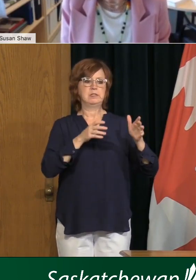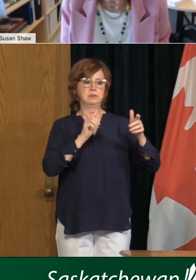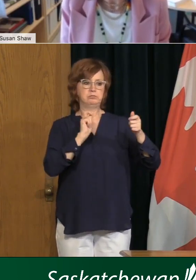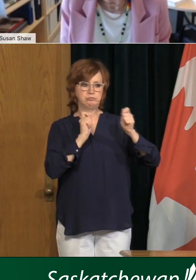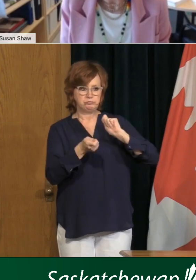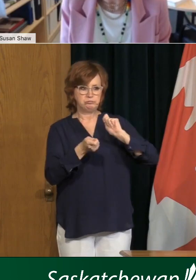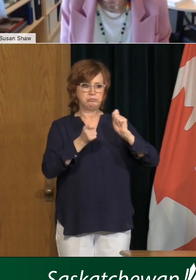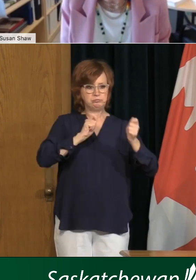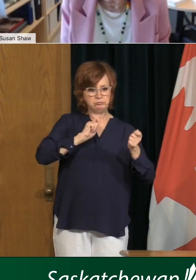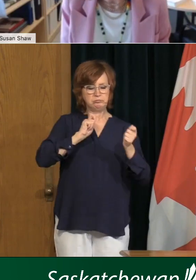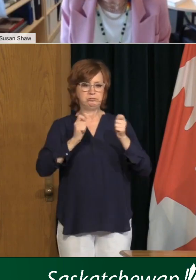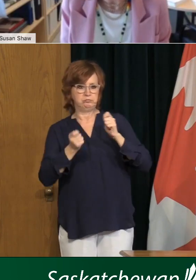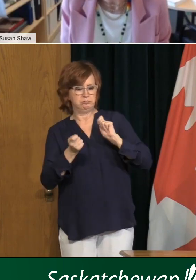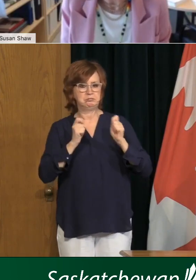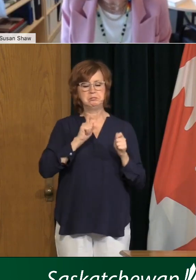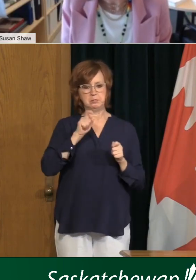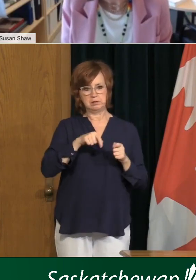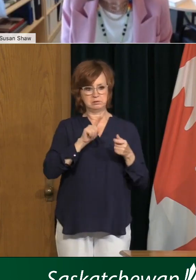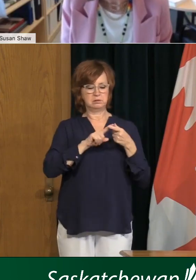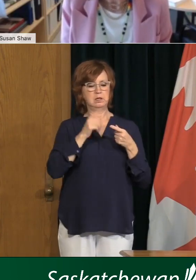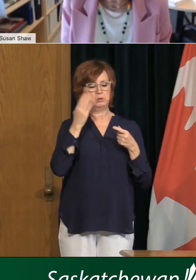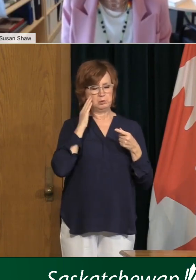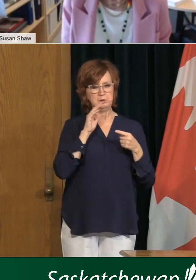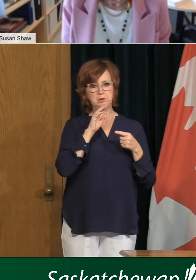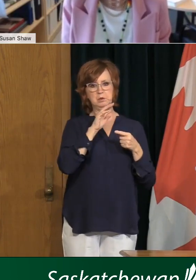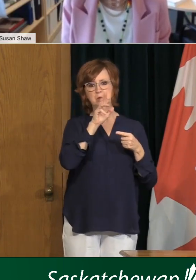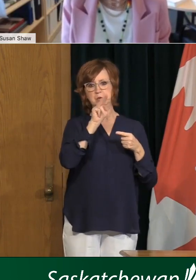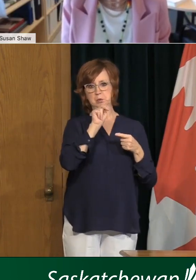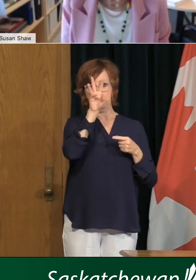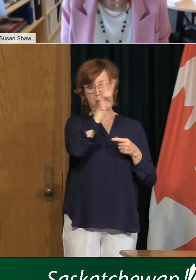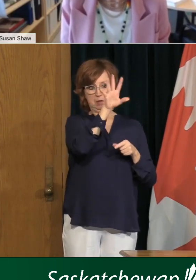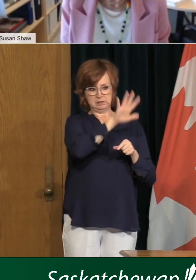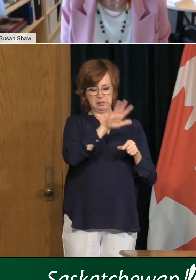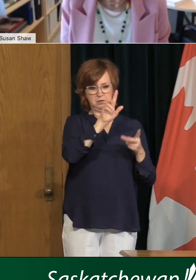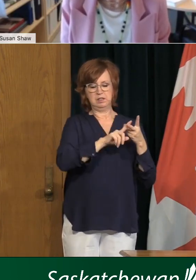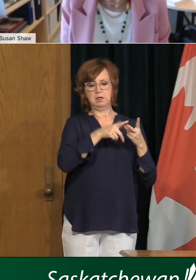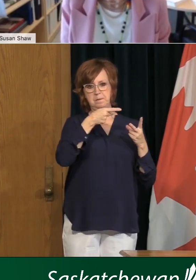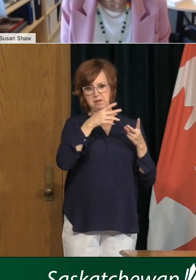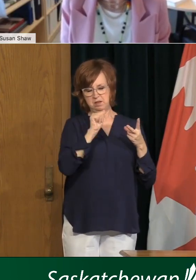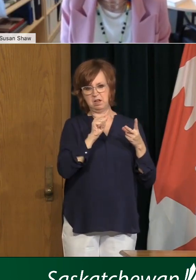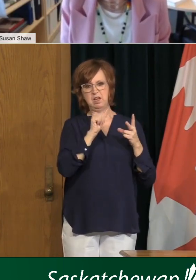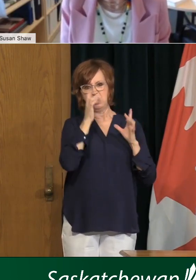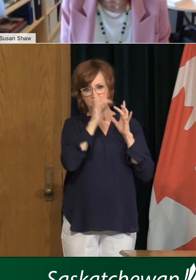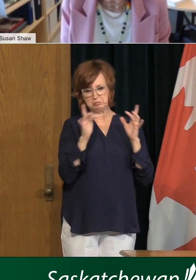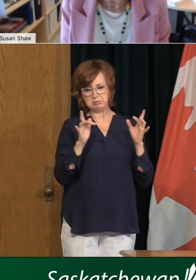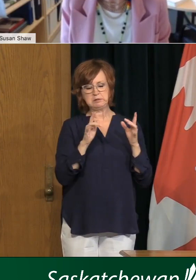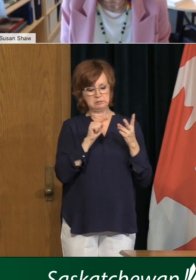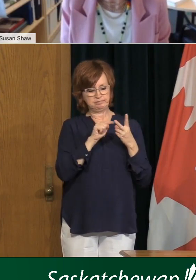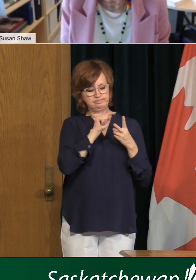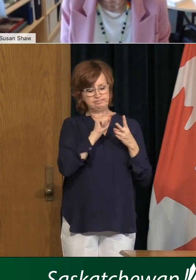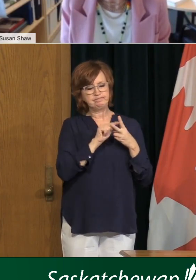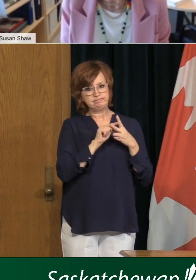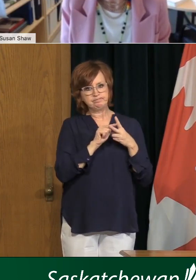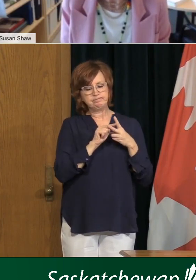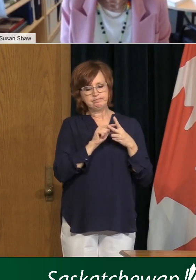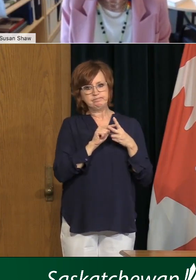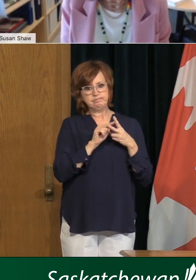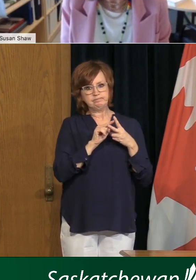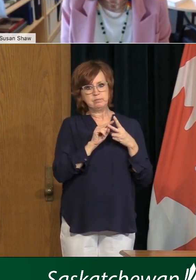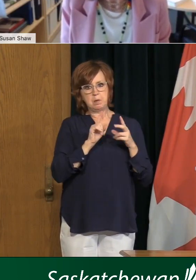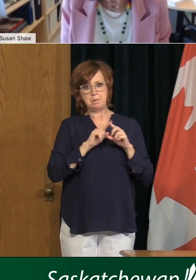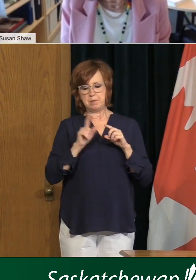facilities in Lloydminster and Prince Albert. This plan will be tailored to ensure it does not impact our response to those